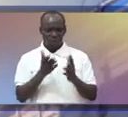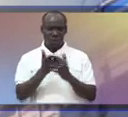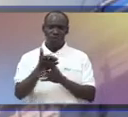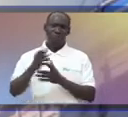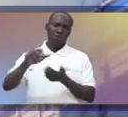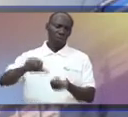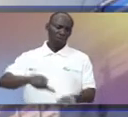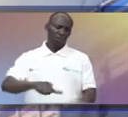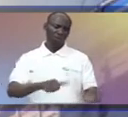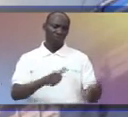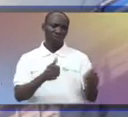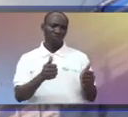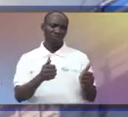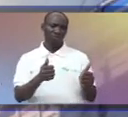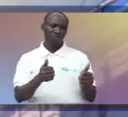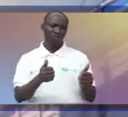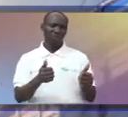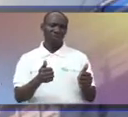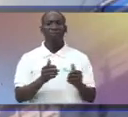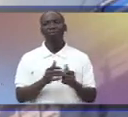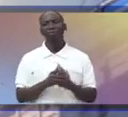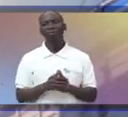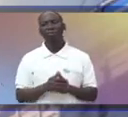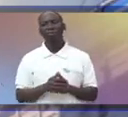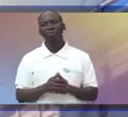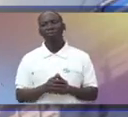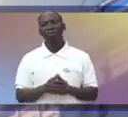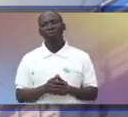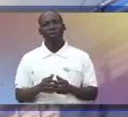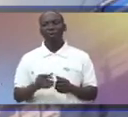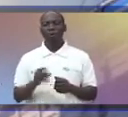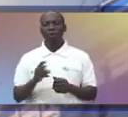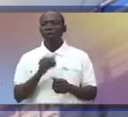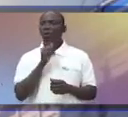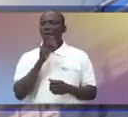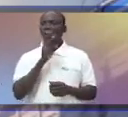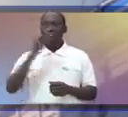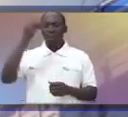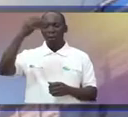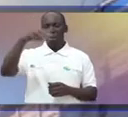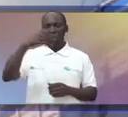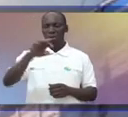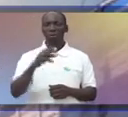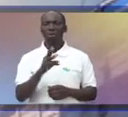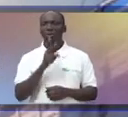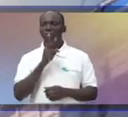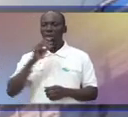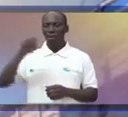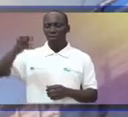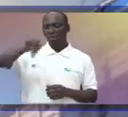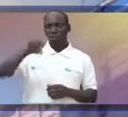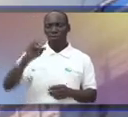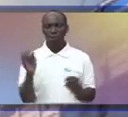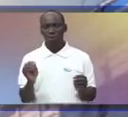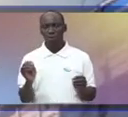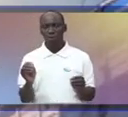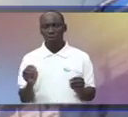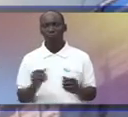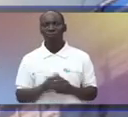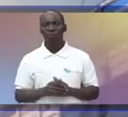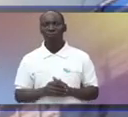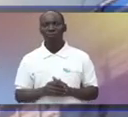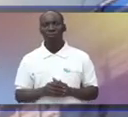into death. Not being sprinkled or poured. Baby, I can go say anti one